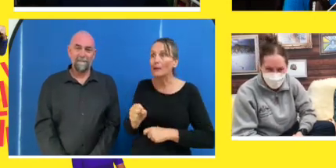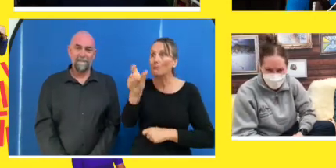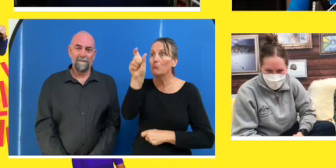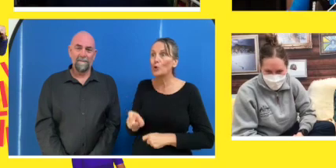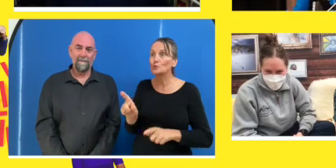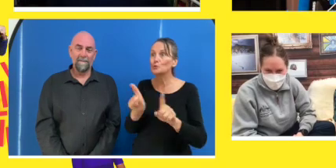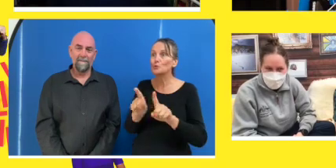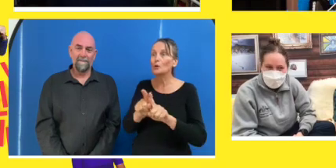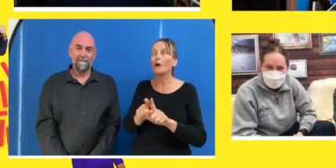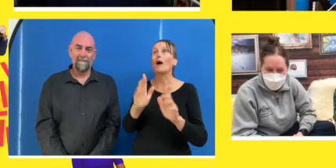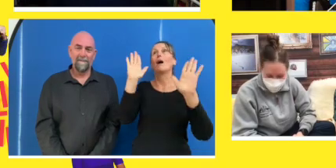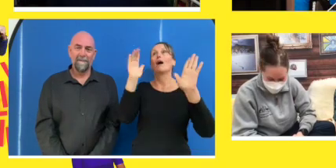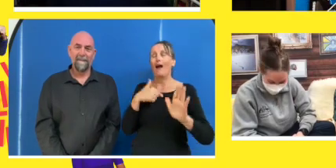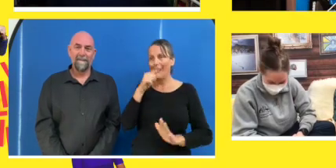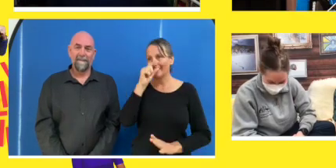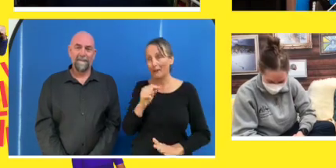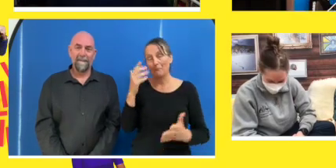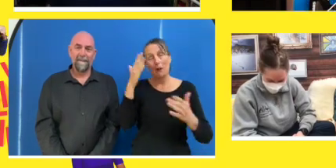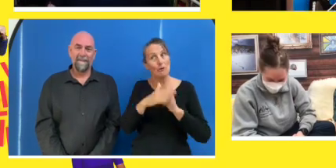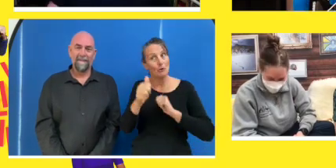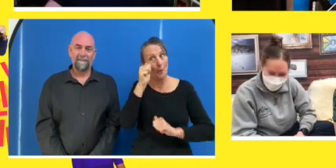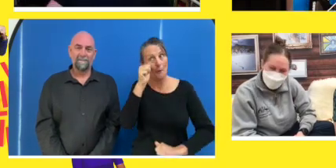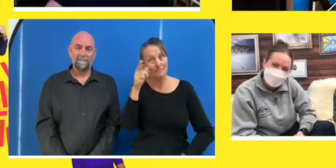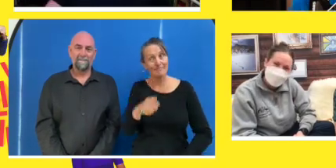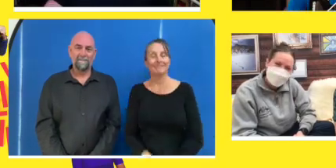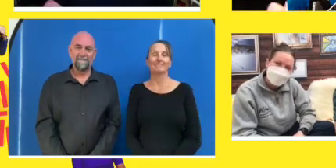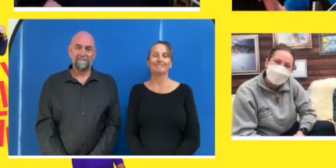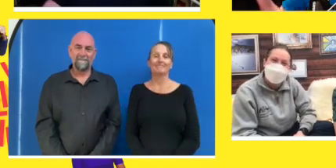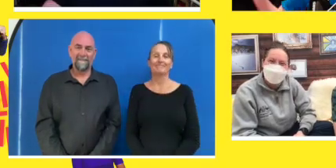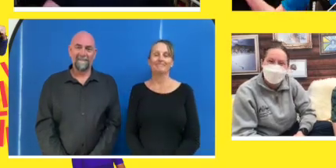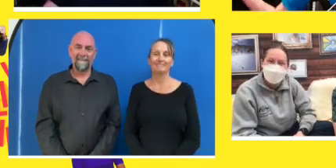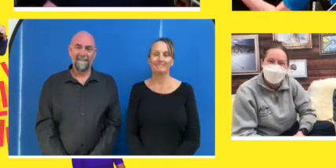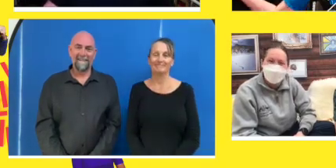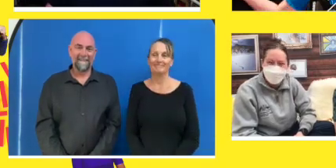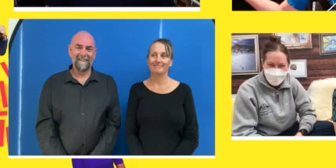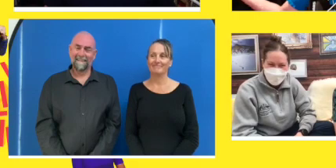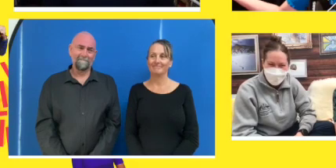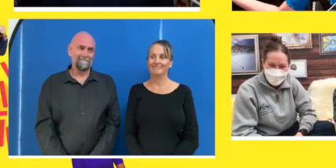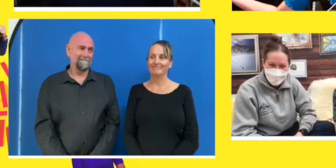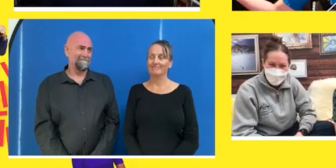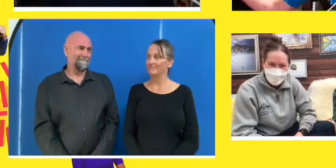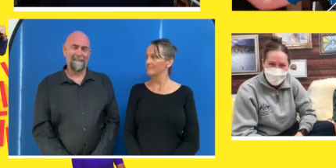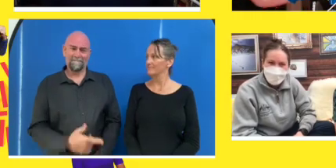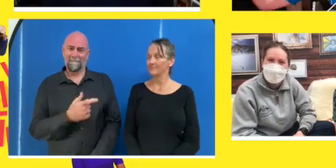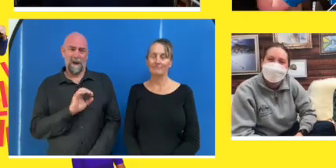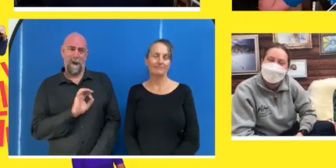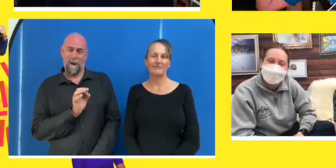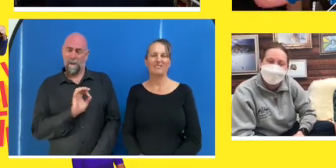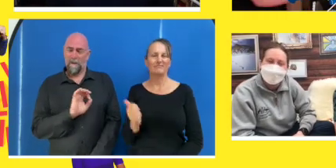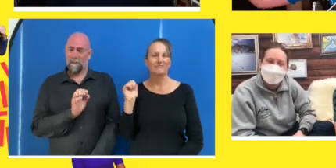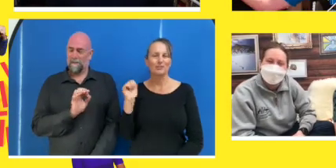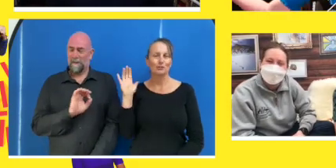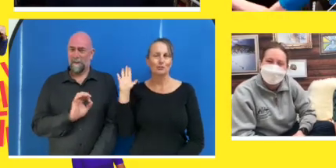I just had KFC in bed. Oh my God, me too. Oh, Pat, our worlds collide. I